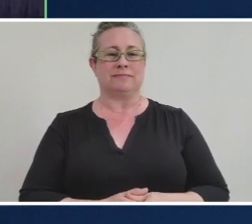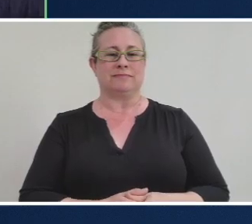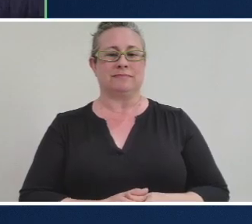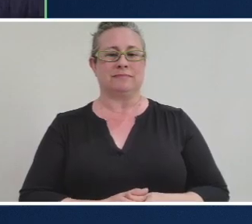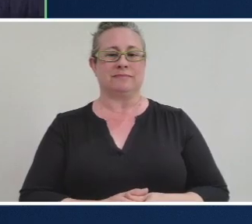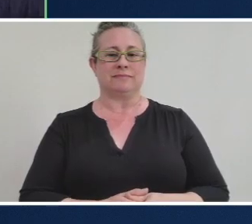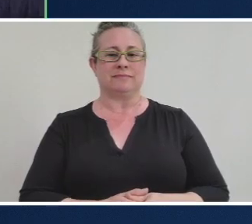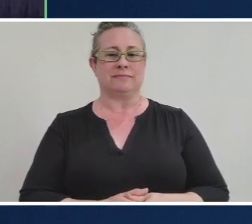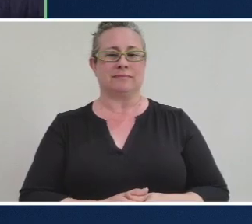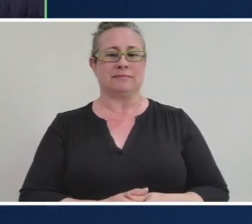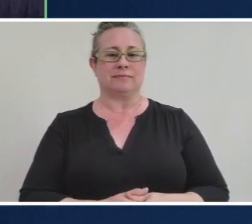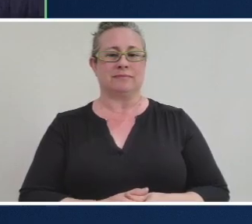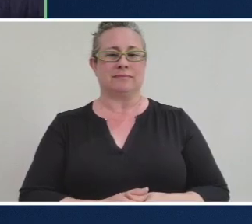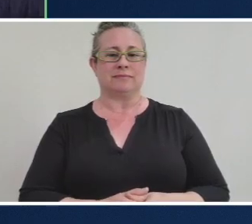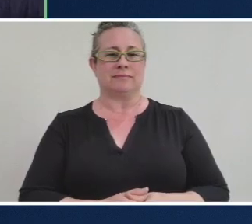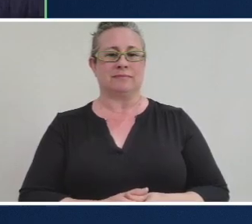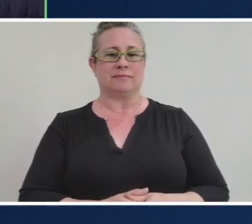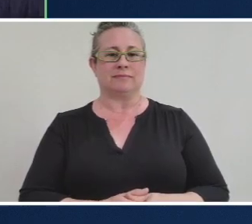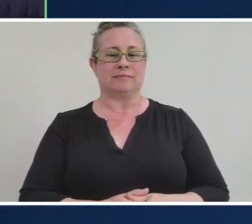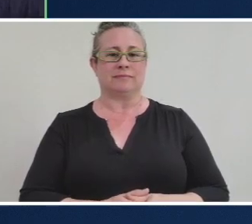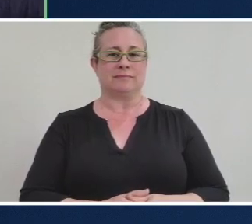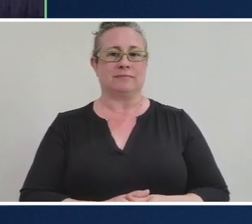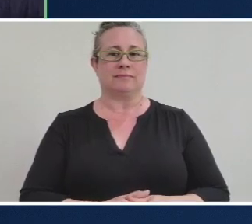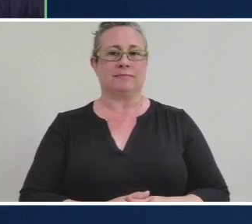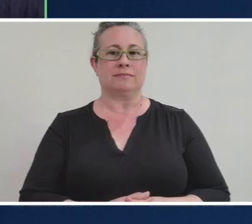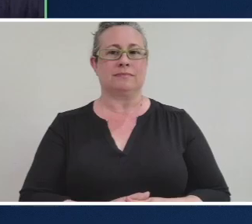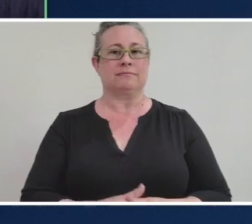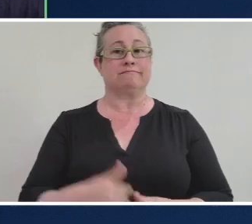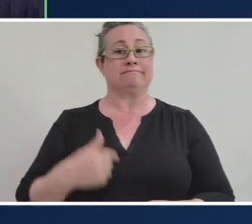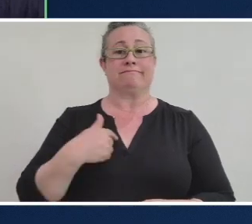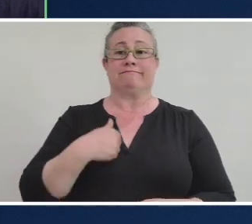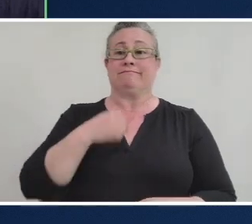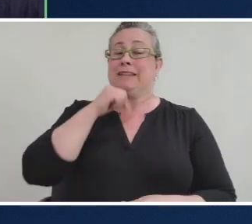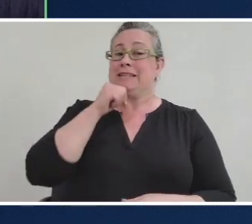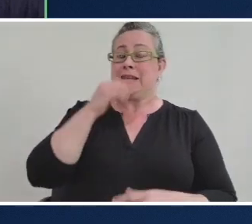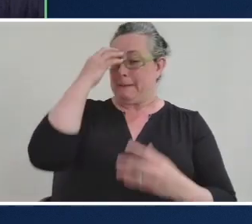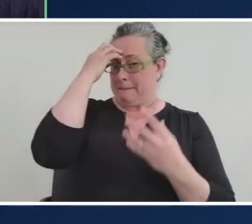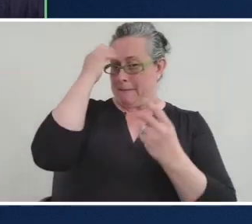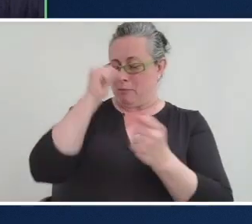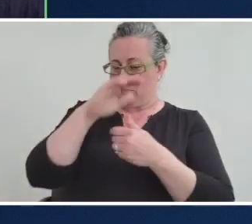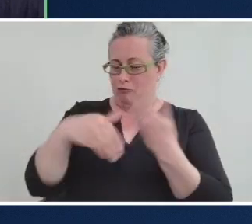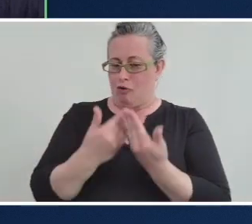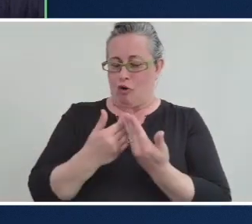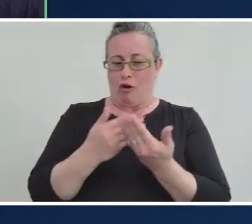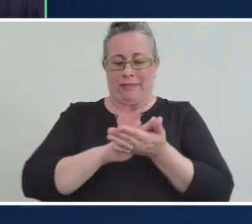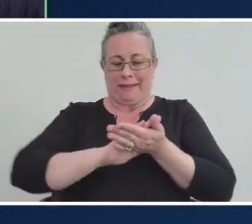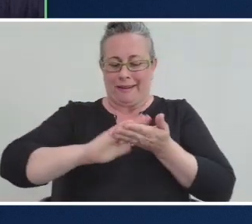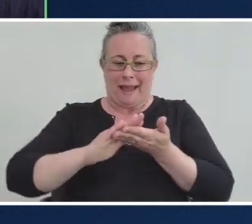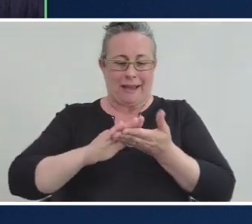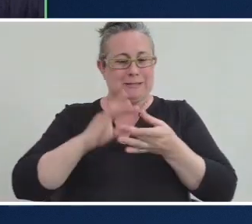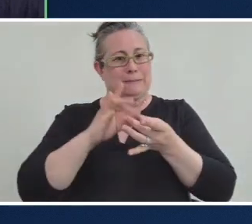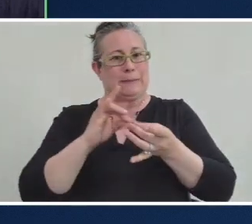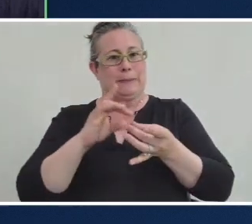Okay. Gloria, I didn't memorize all the nice remarks I was gonna, is my notebook?